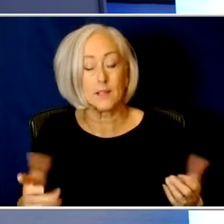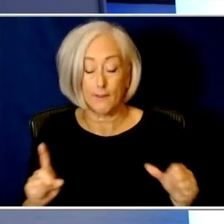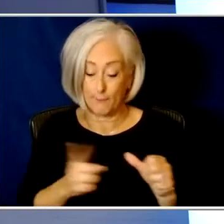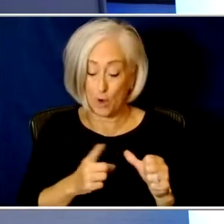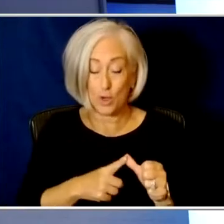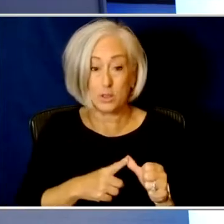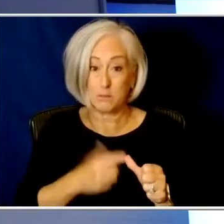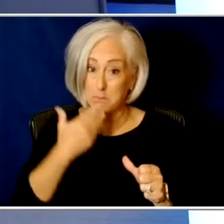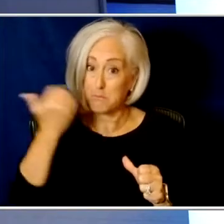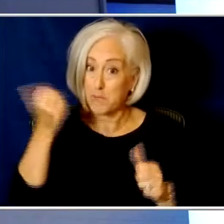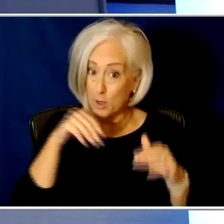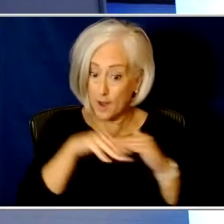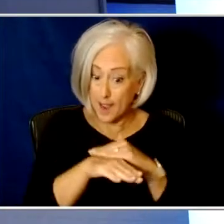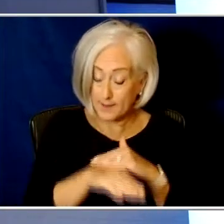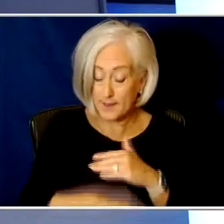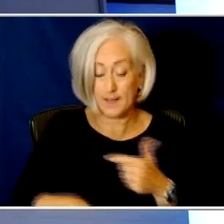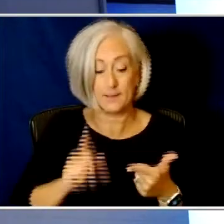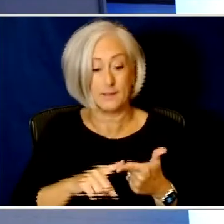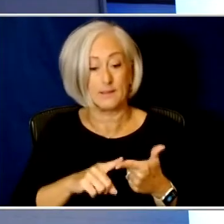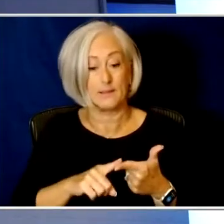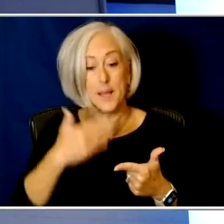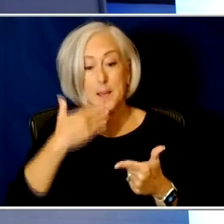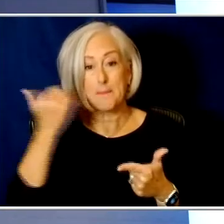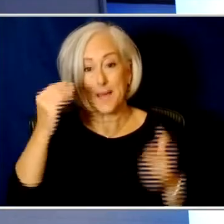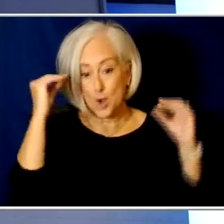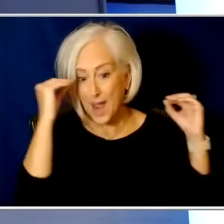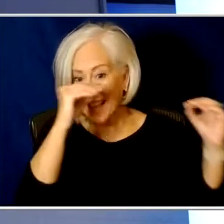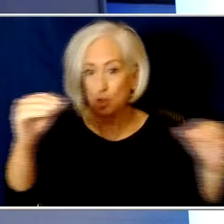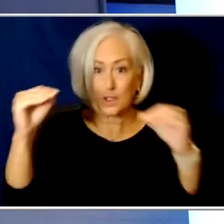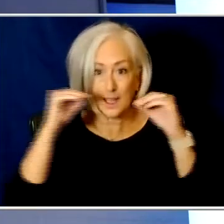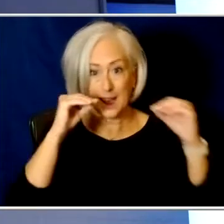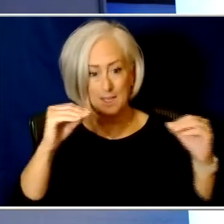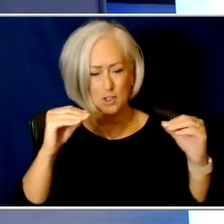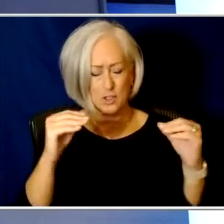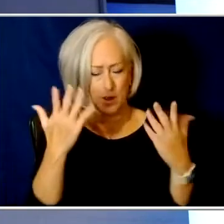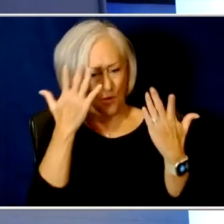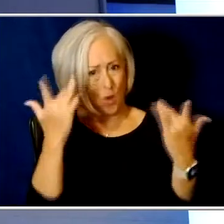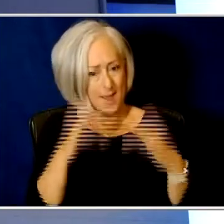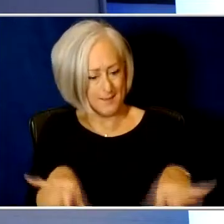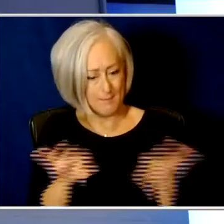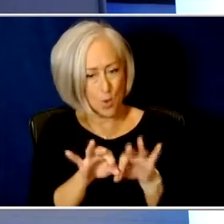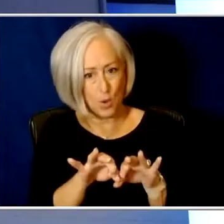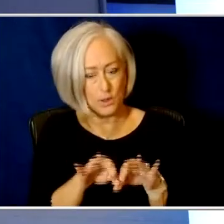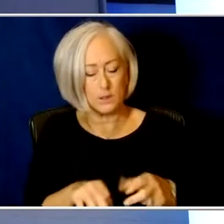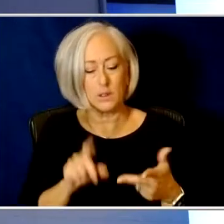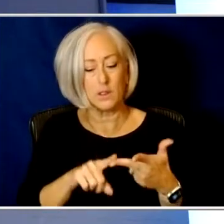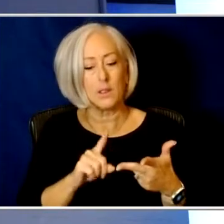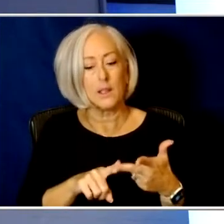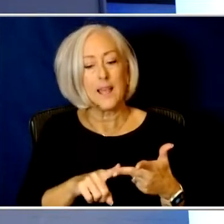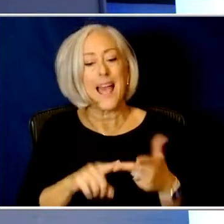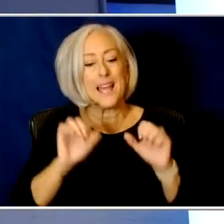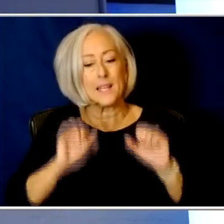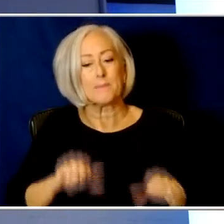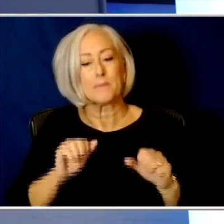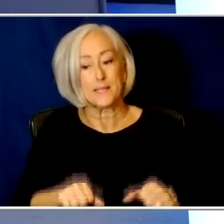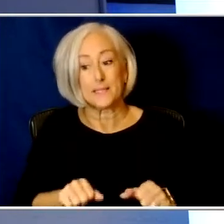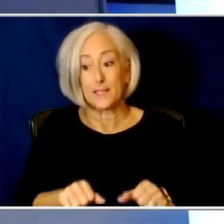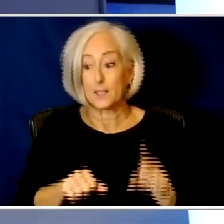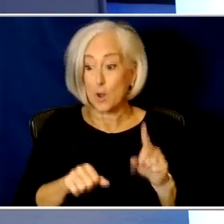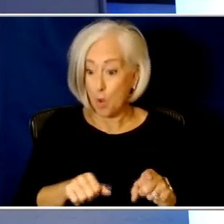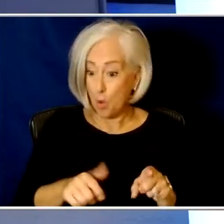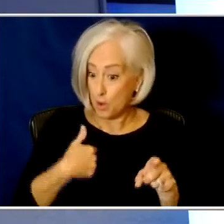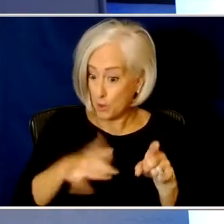more education about the importance of that, and we need to have our ability to take that information and get to treatment. Because even if you know you